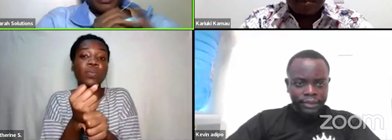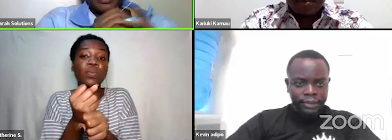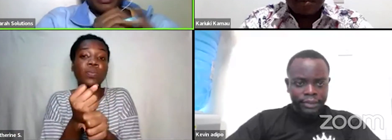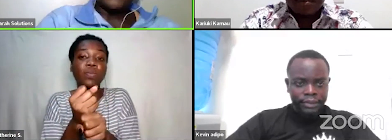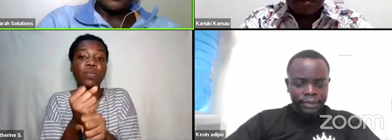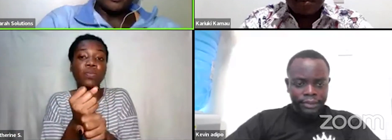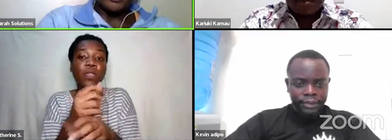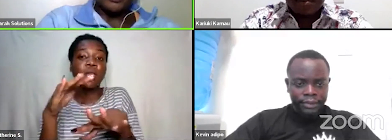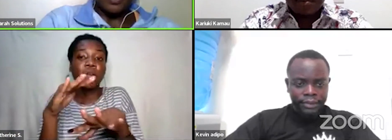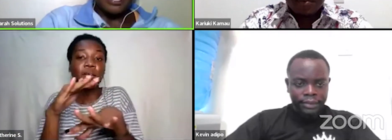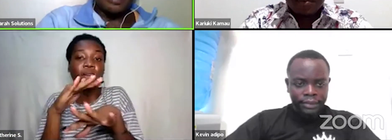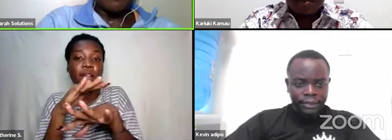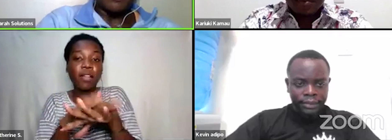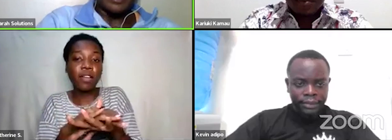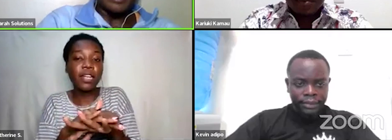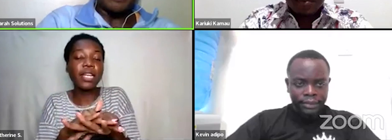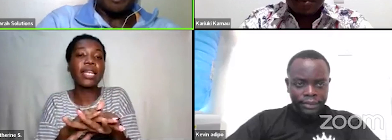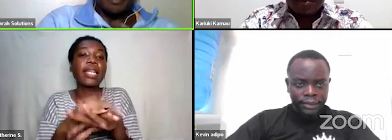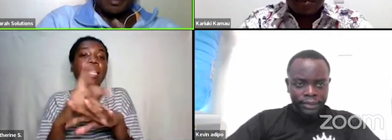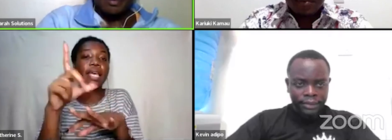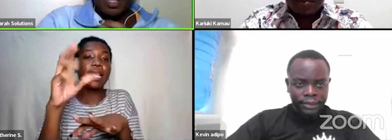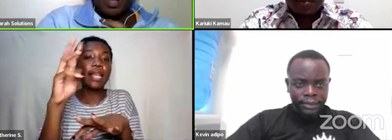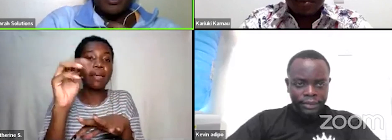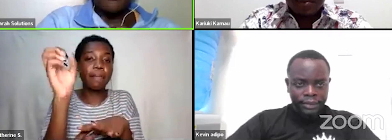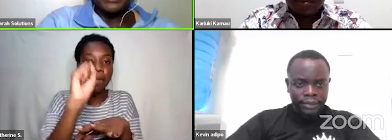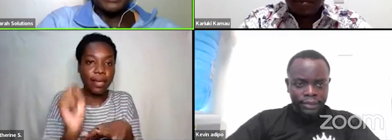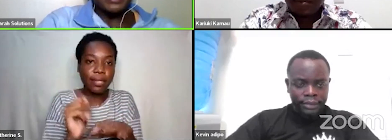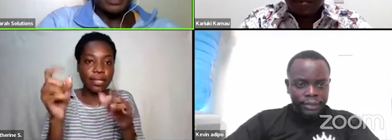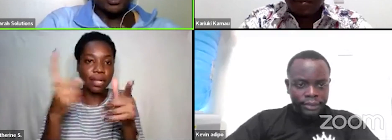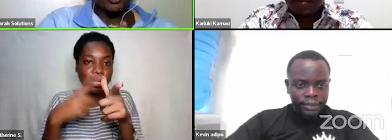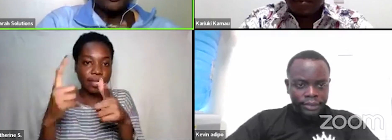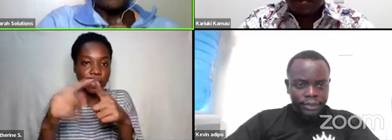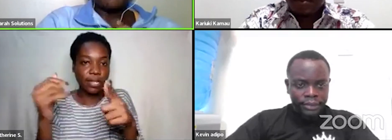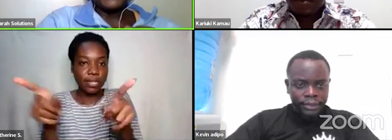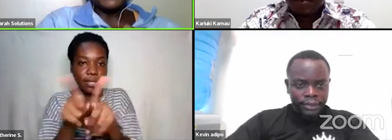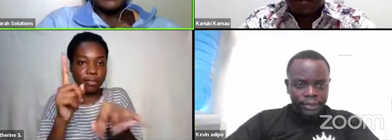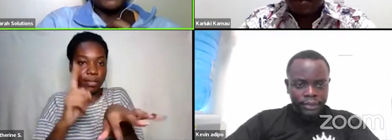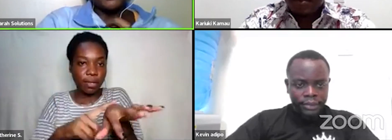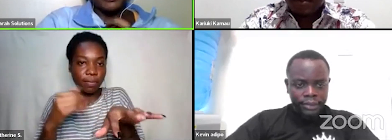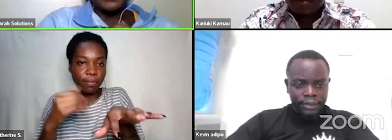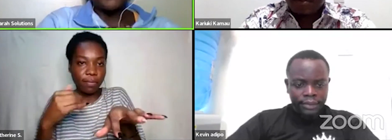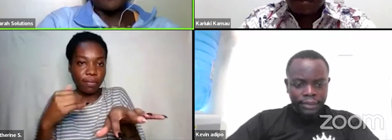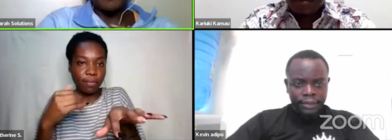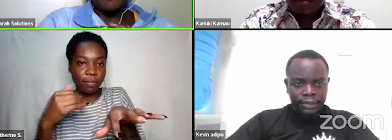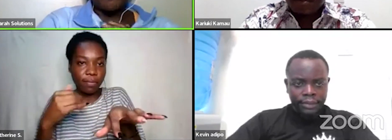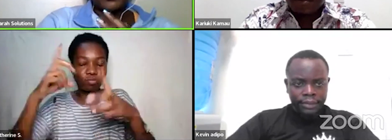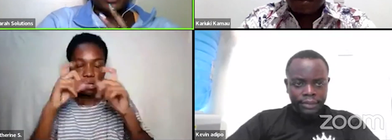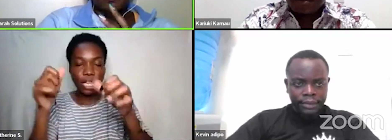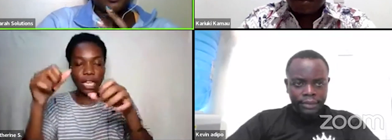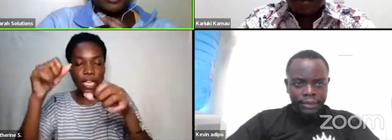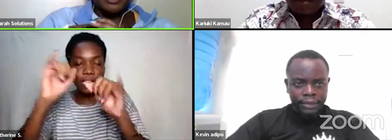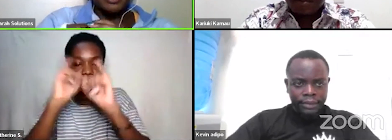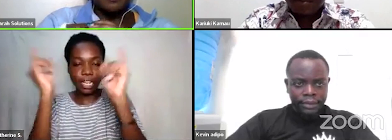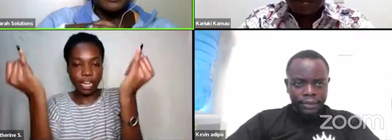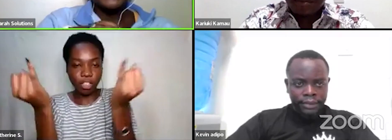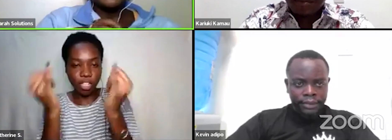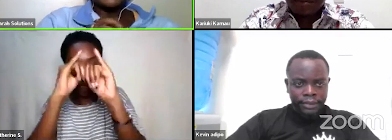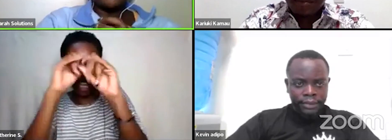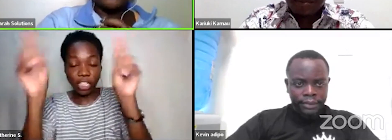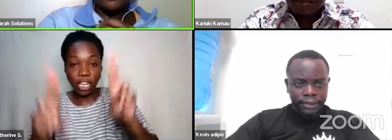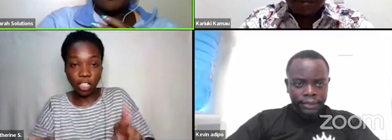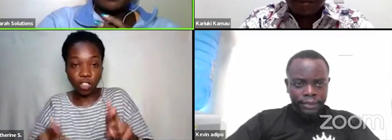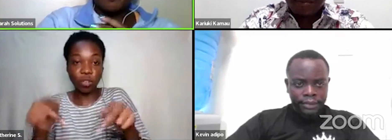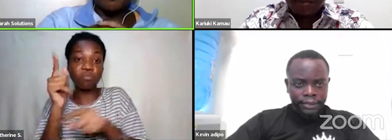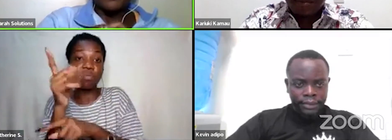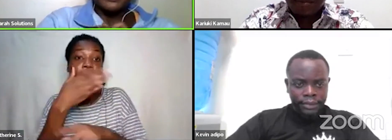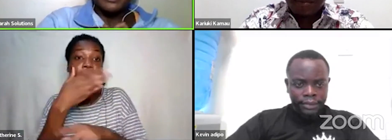own on their LMS. And then we also have Profiles International. Profiles International are your best people for psychometric assessment. They are